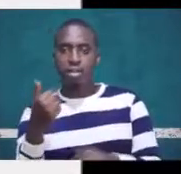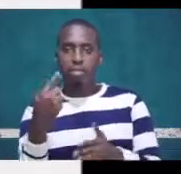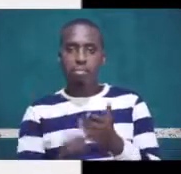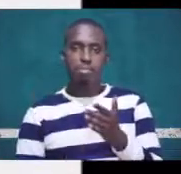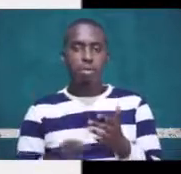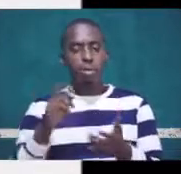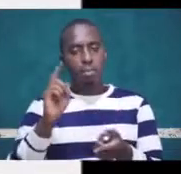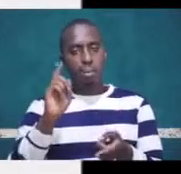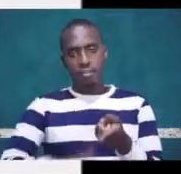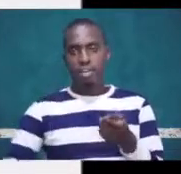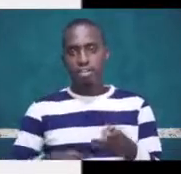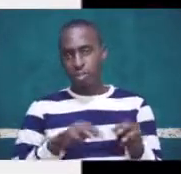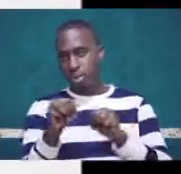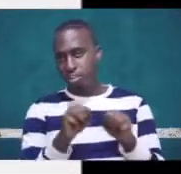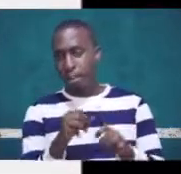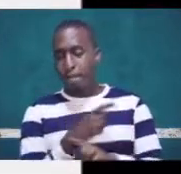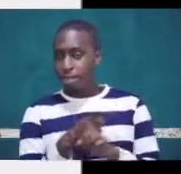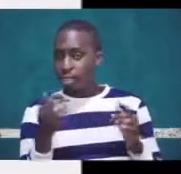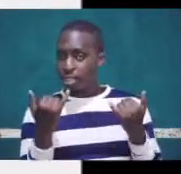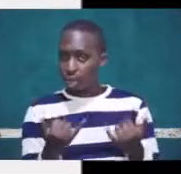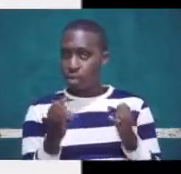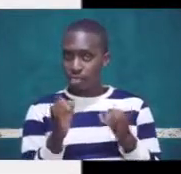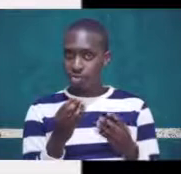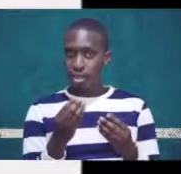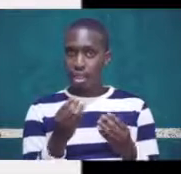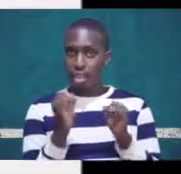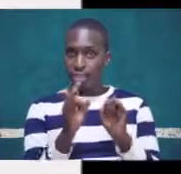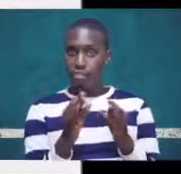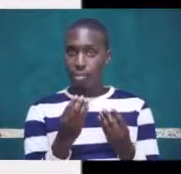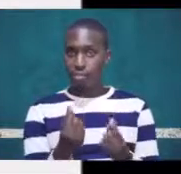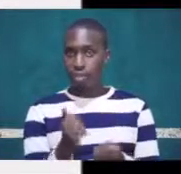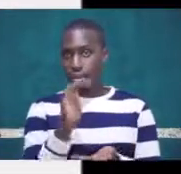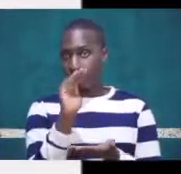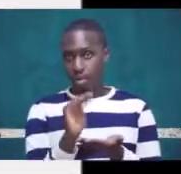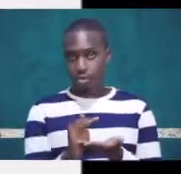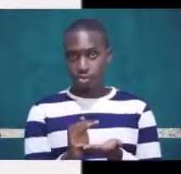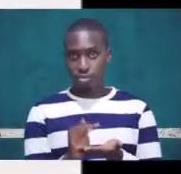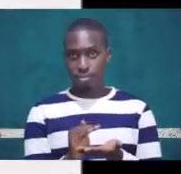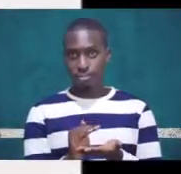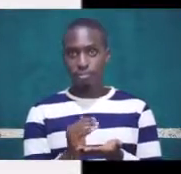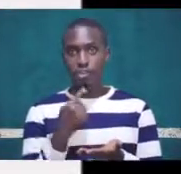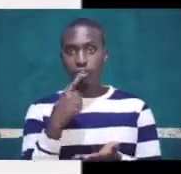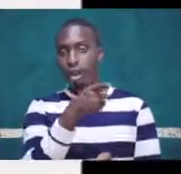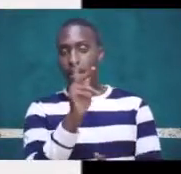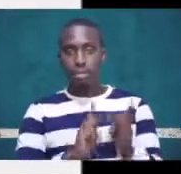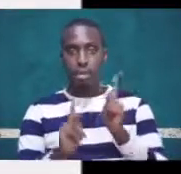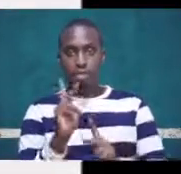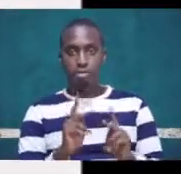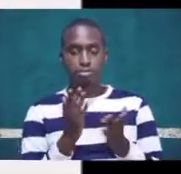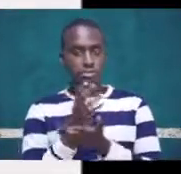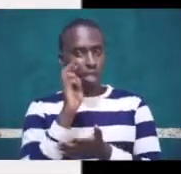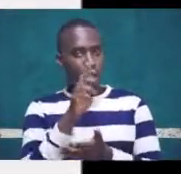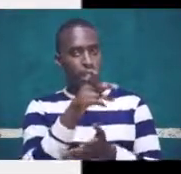failed to manage. But now, when their prices reduce, these people will consider